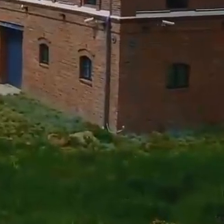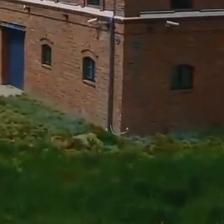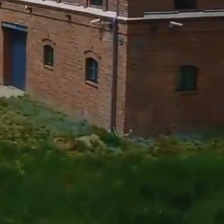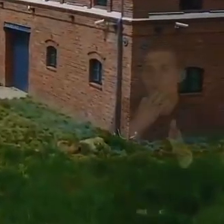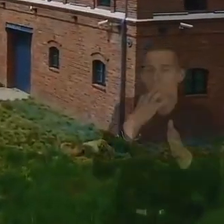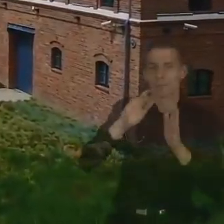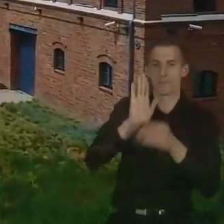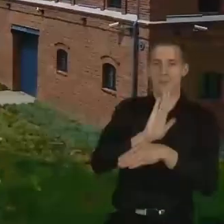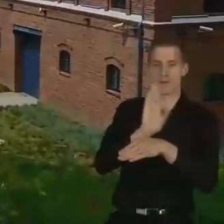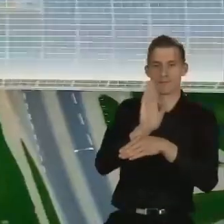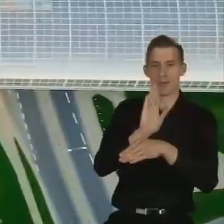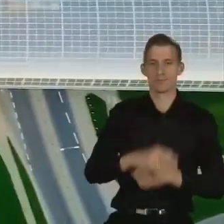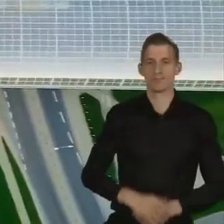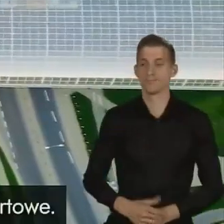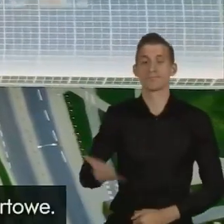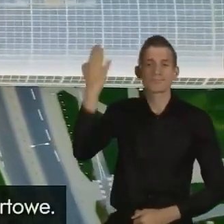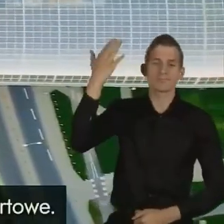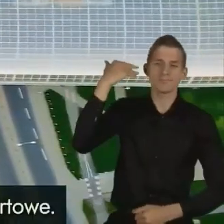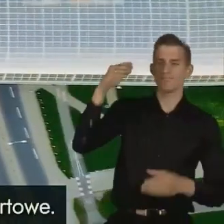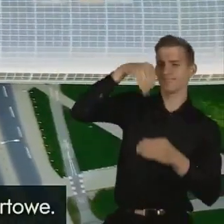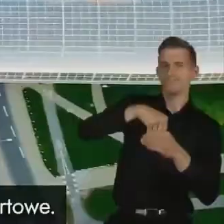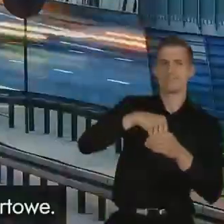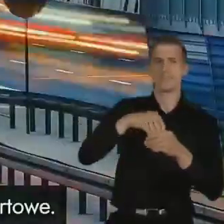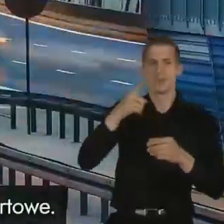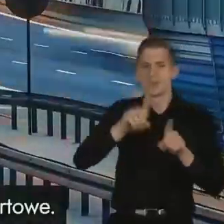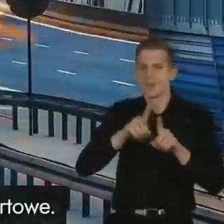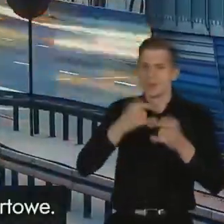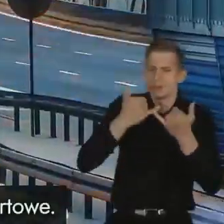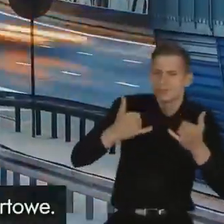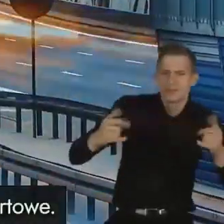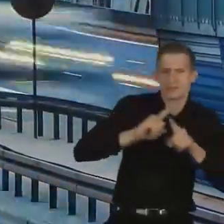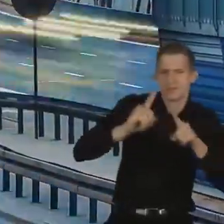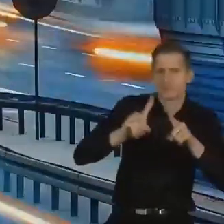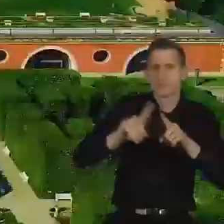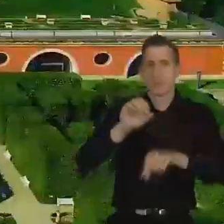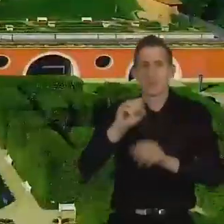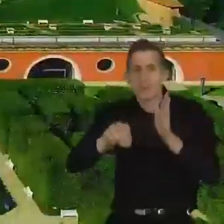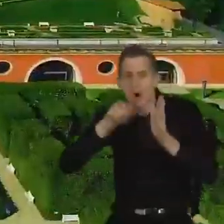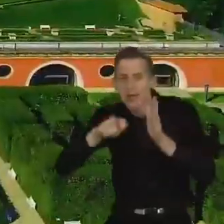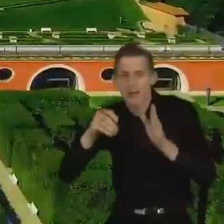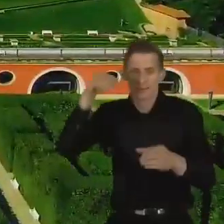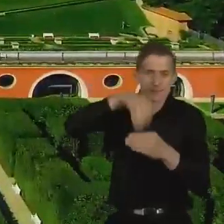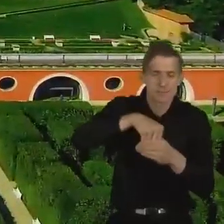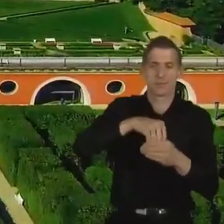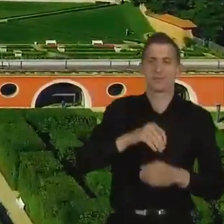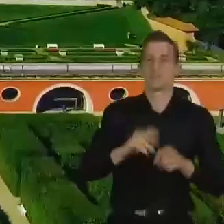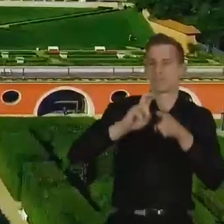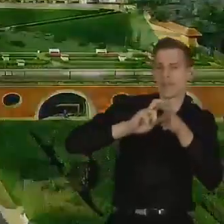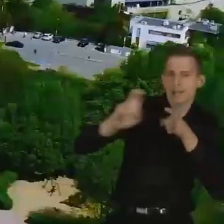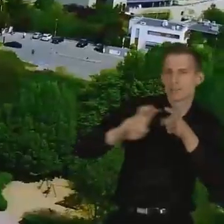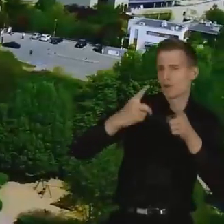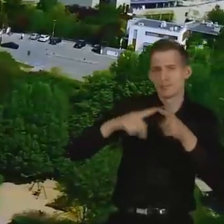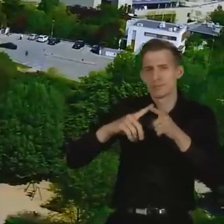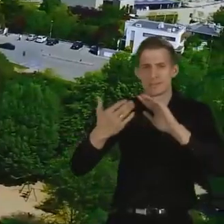Modern centers of culture and business, innovative architectural and transport solutions, renovated historical